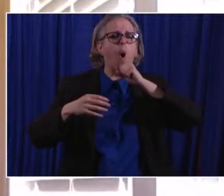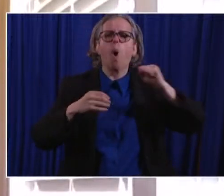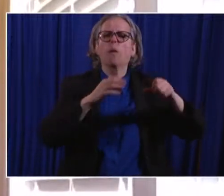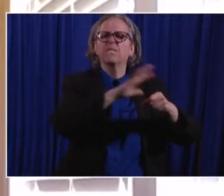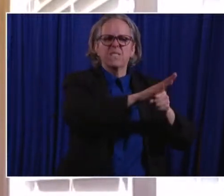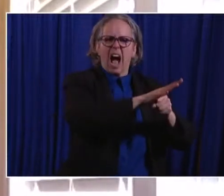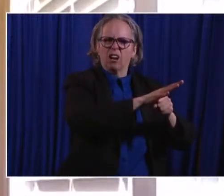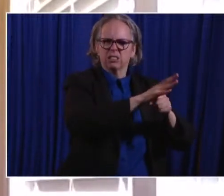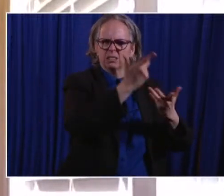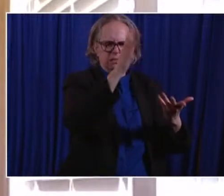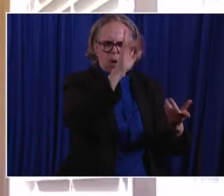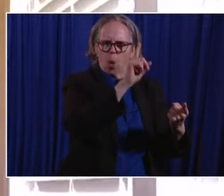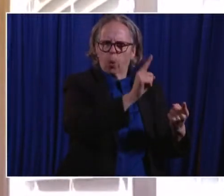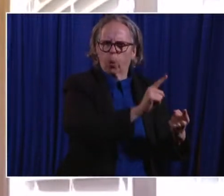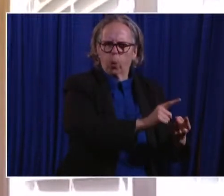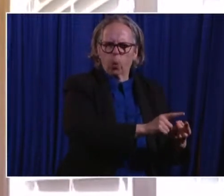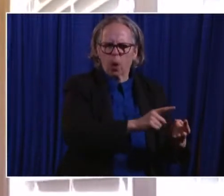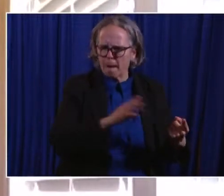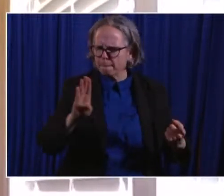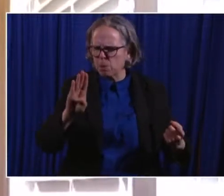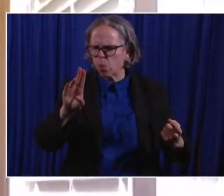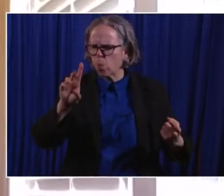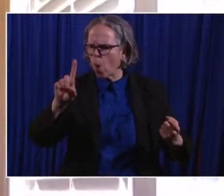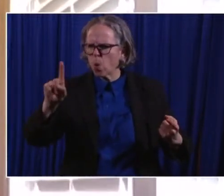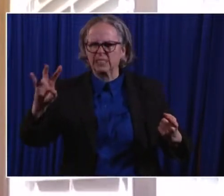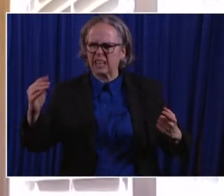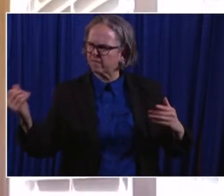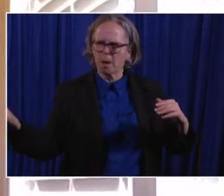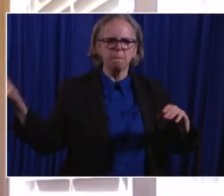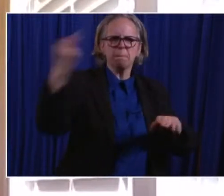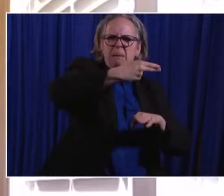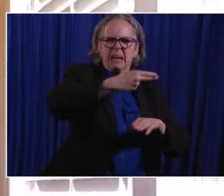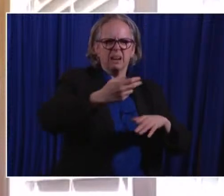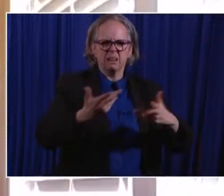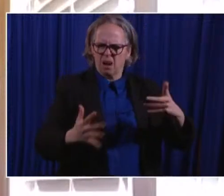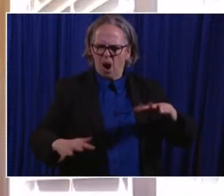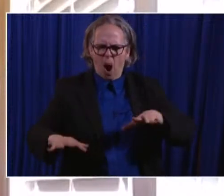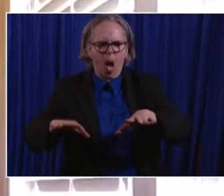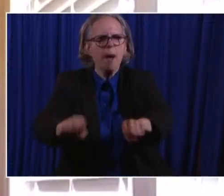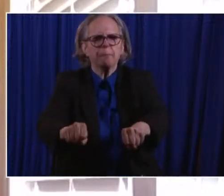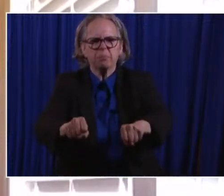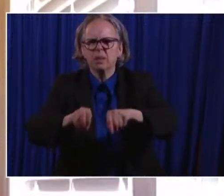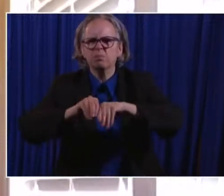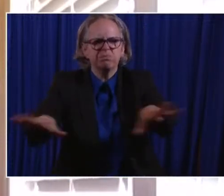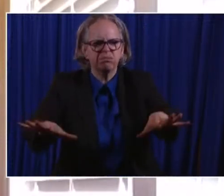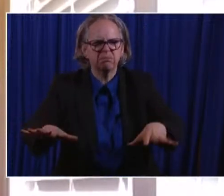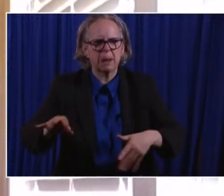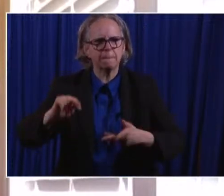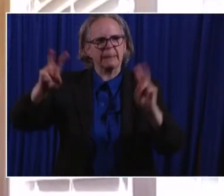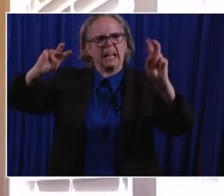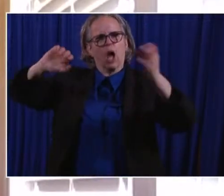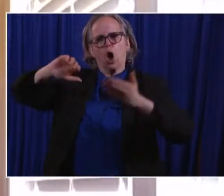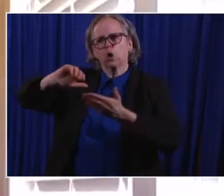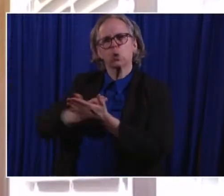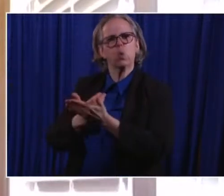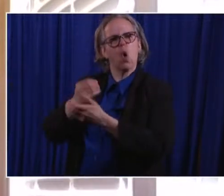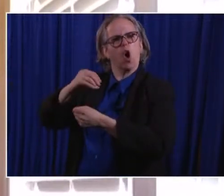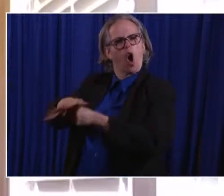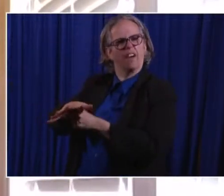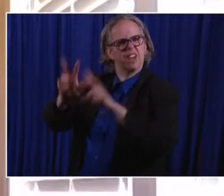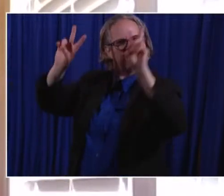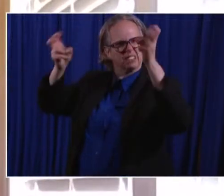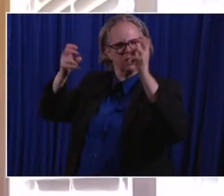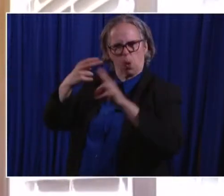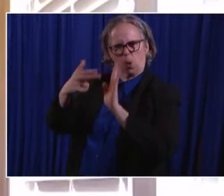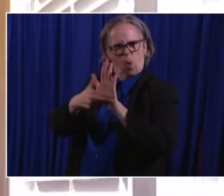as the new form of COVID-19, and in fact seems to